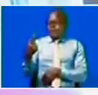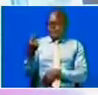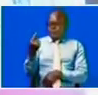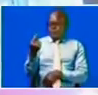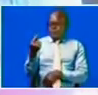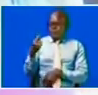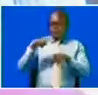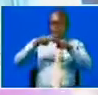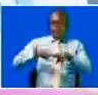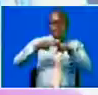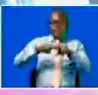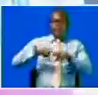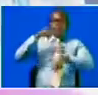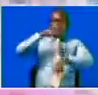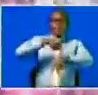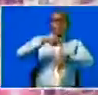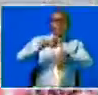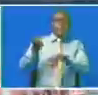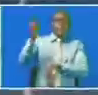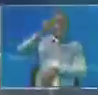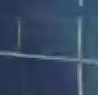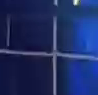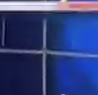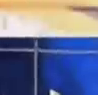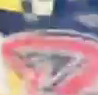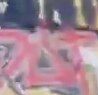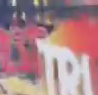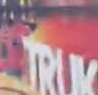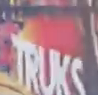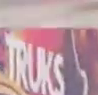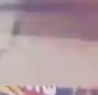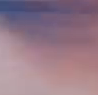shillings, depending on the time of the day.